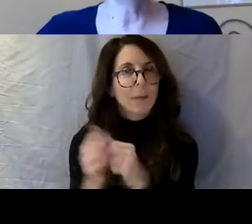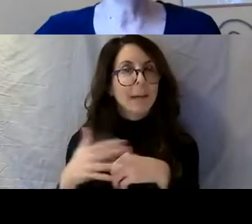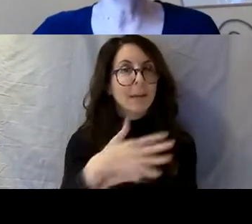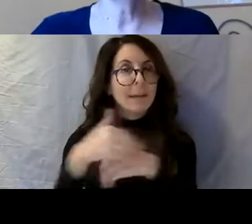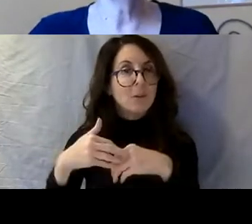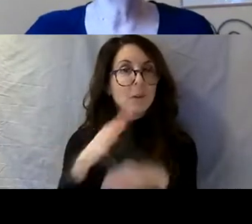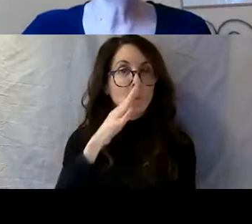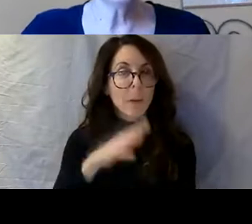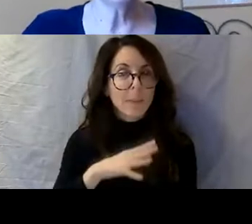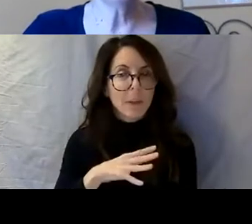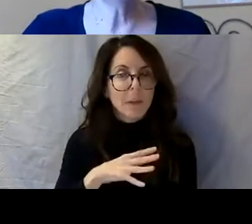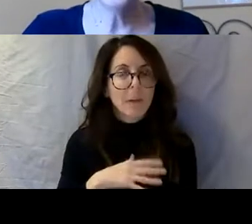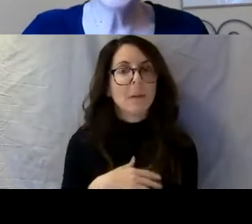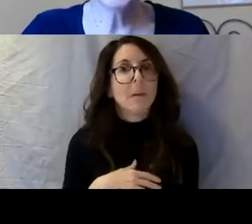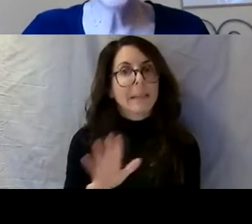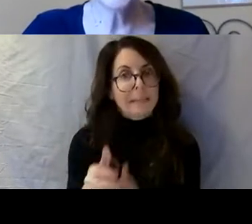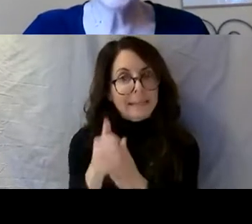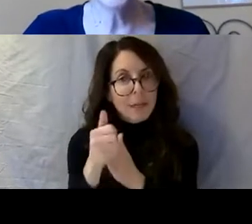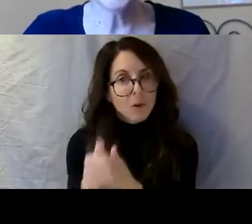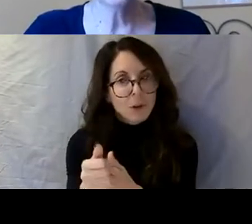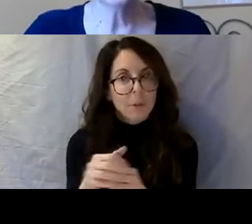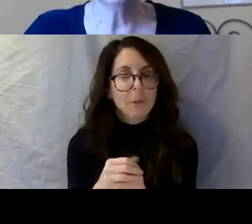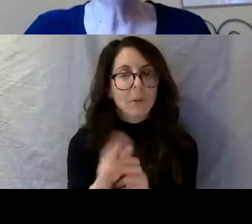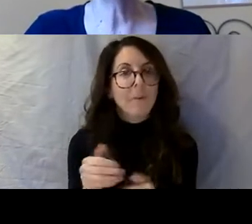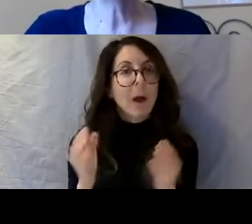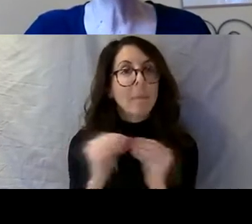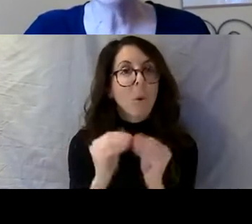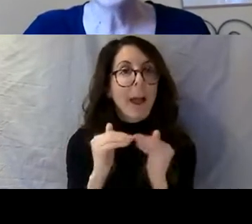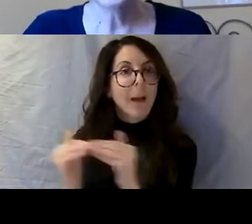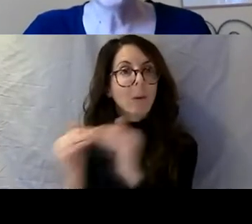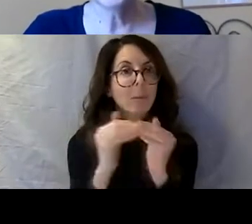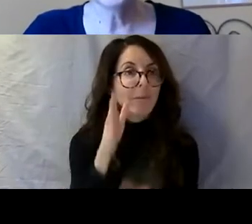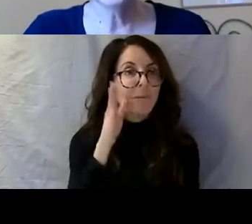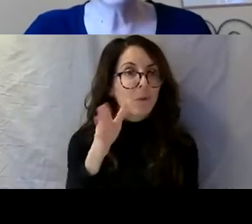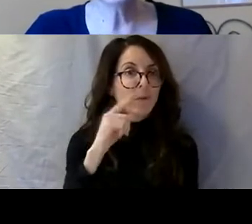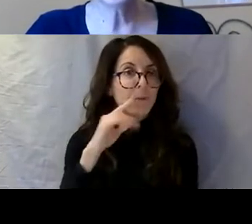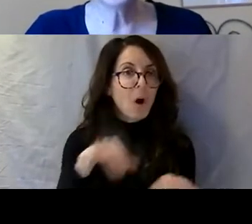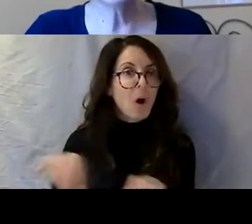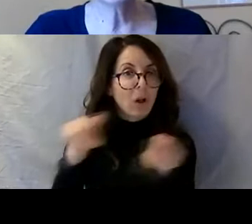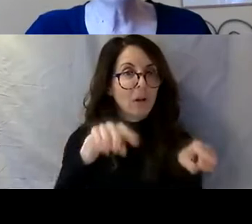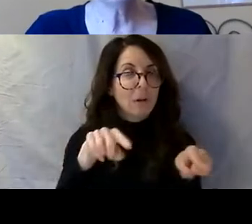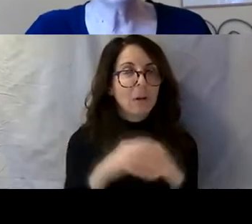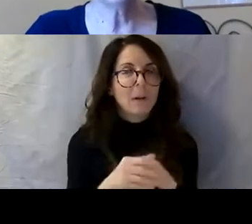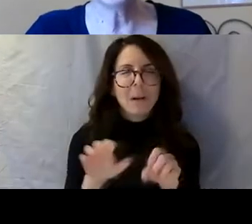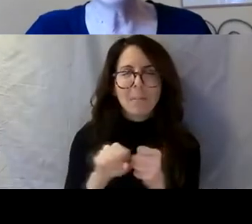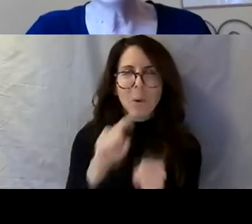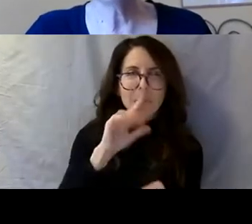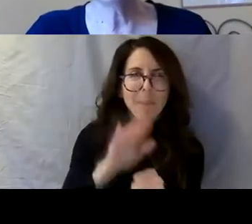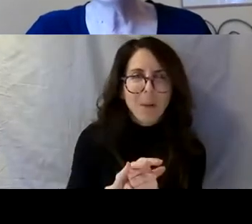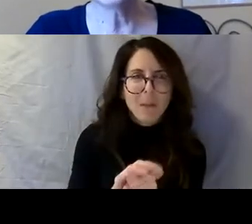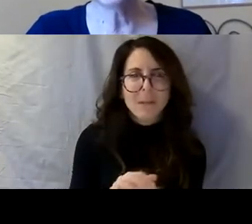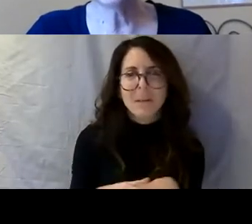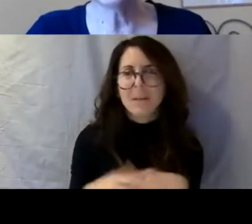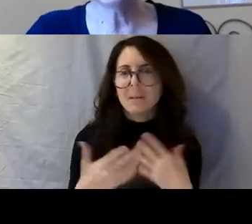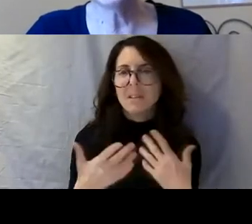and men's vital leadership in forming a more equitable future, where broken promises made to Canada's